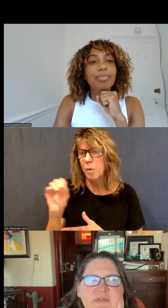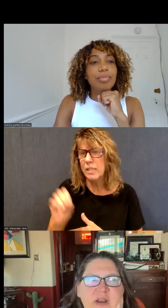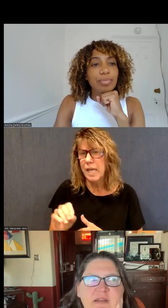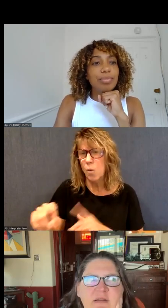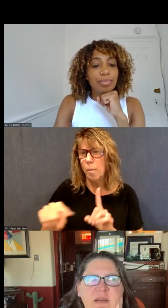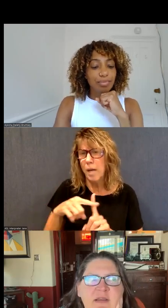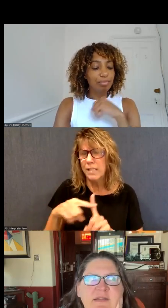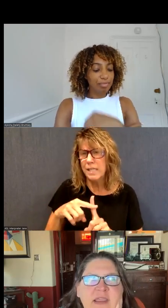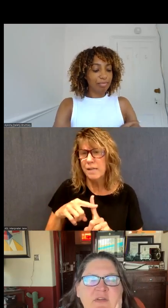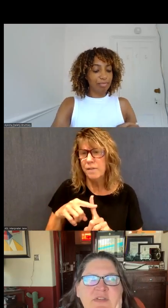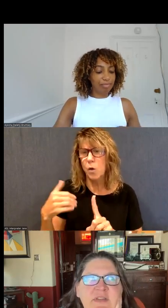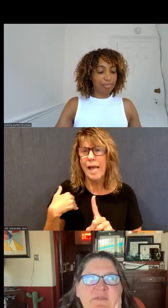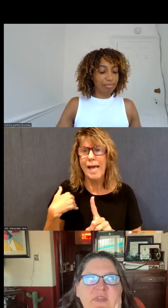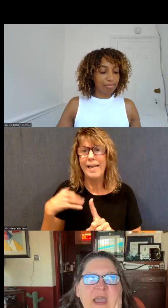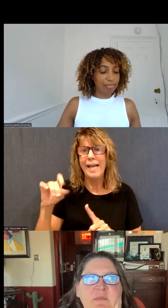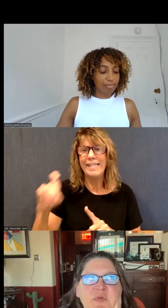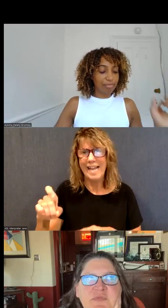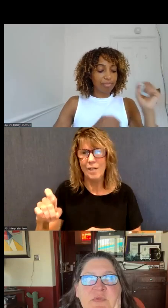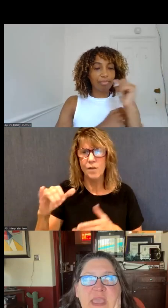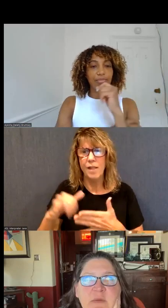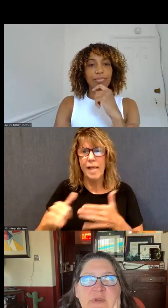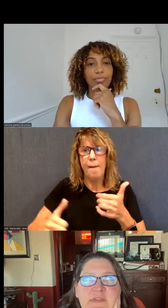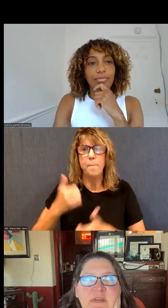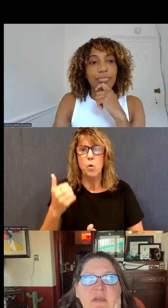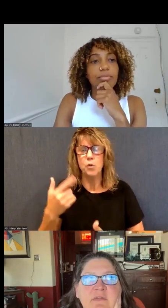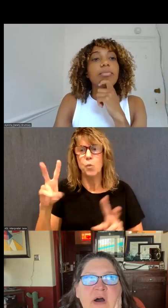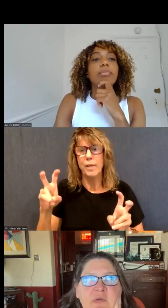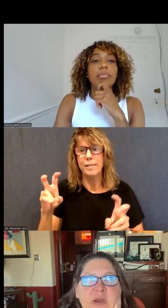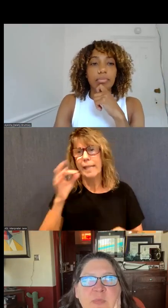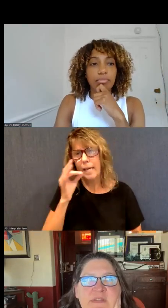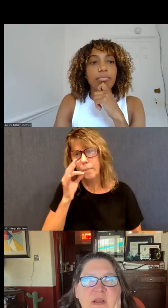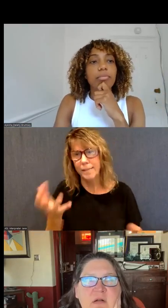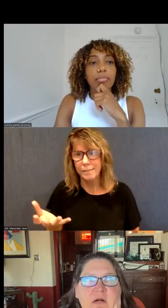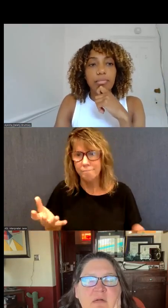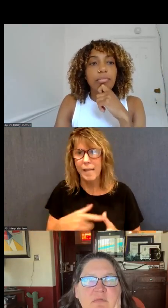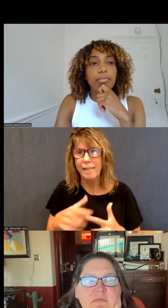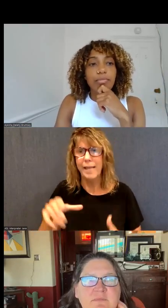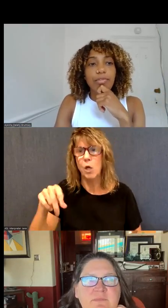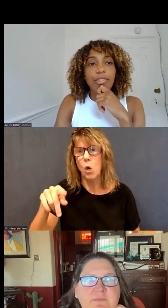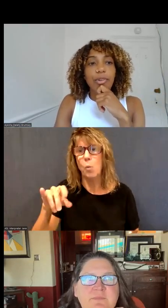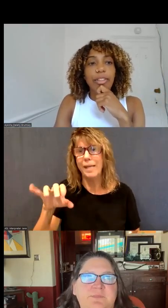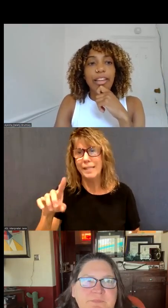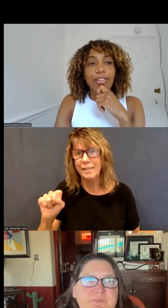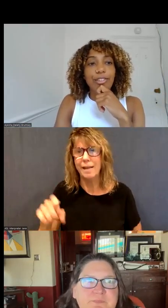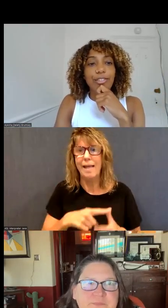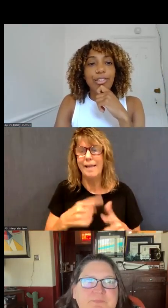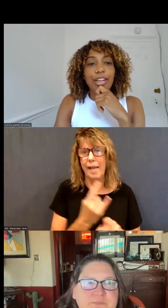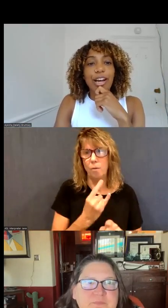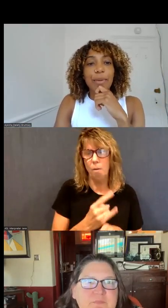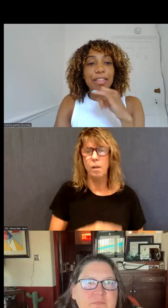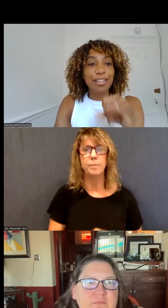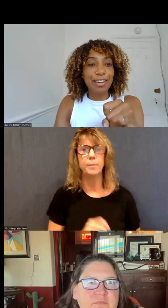were positive or had a diagnosis. And for that, most of it was cannabis, followed by opiates and alcohol. Oh, thank